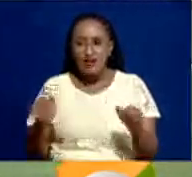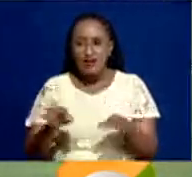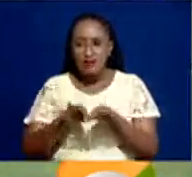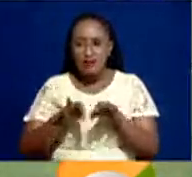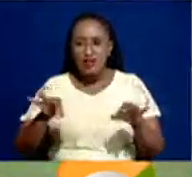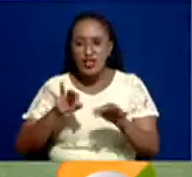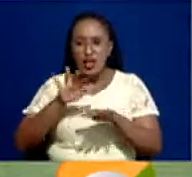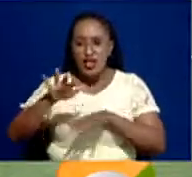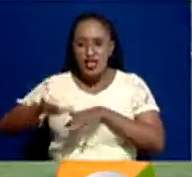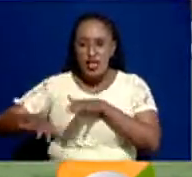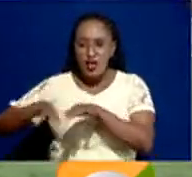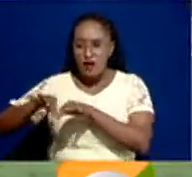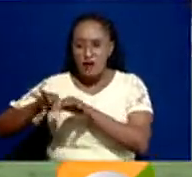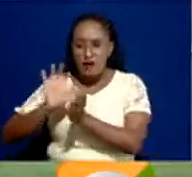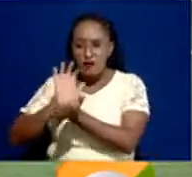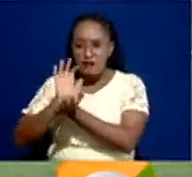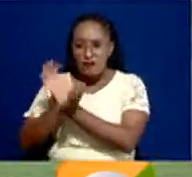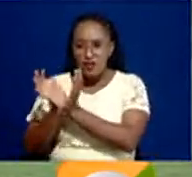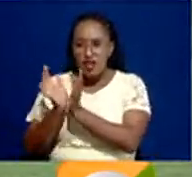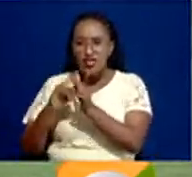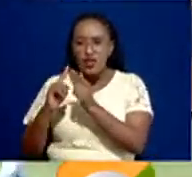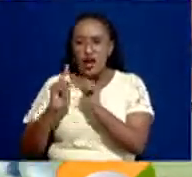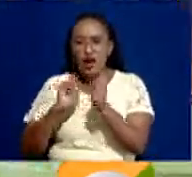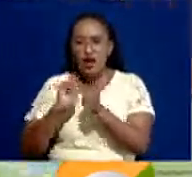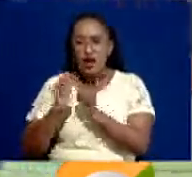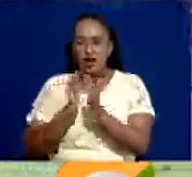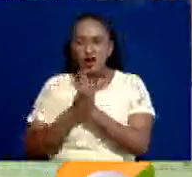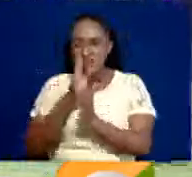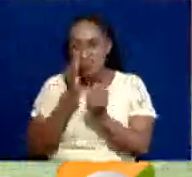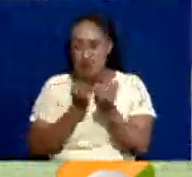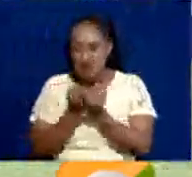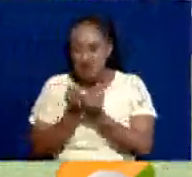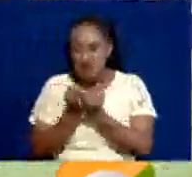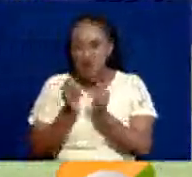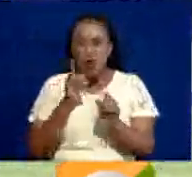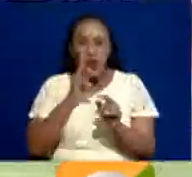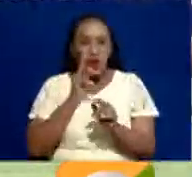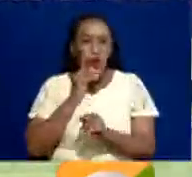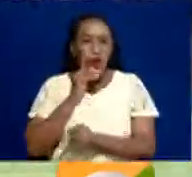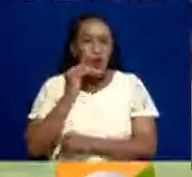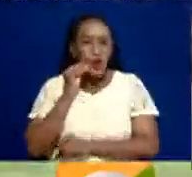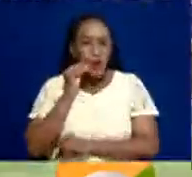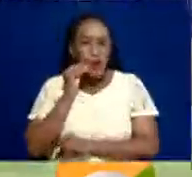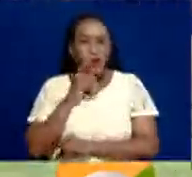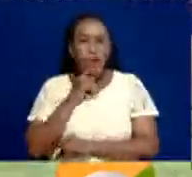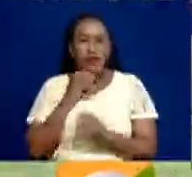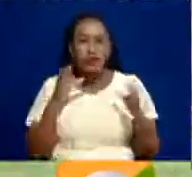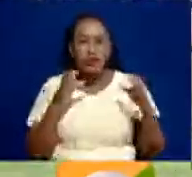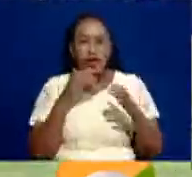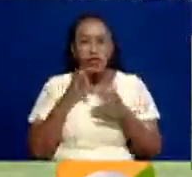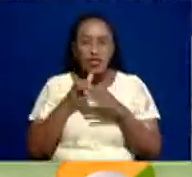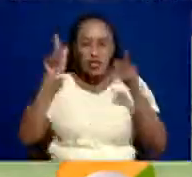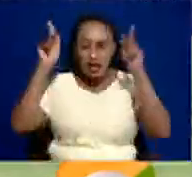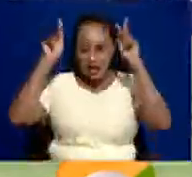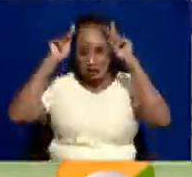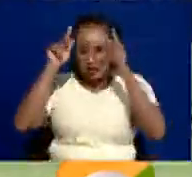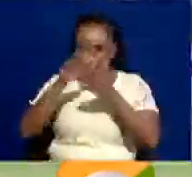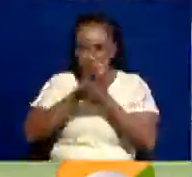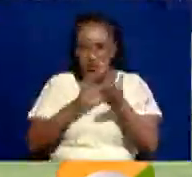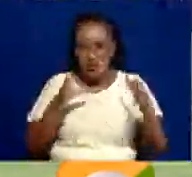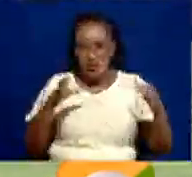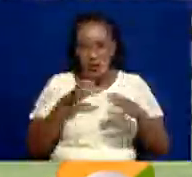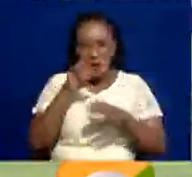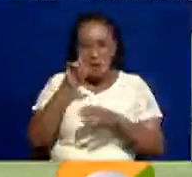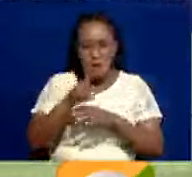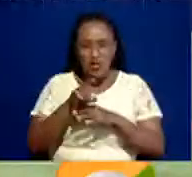Friday afternoon, the venue for the match on Saturday. Homeboyz trained at the same venue earlier in the morning. The Kakamega-based team had to